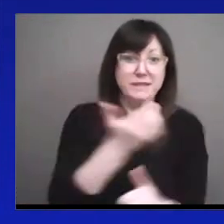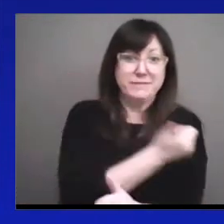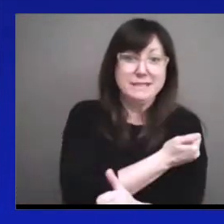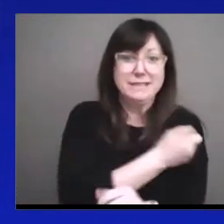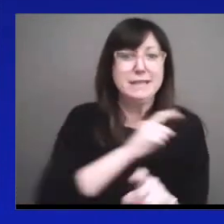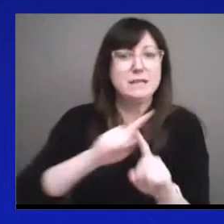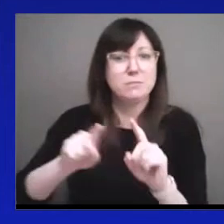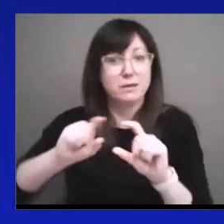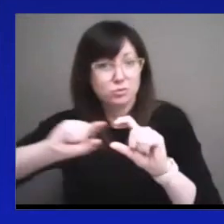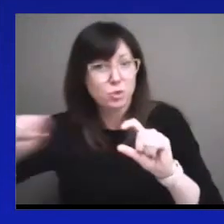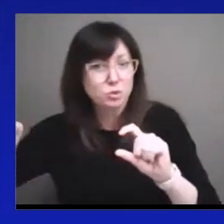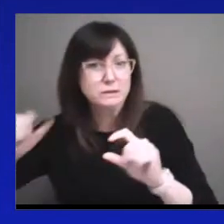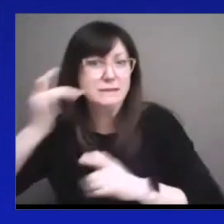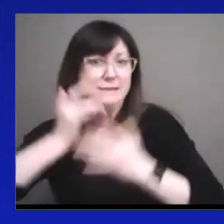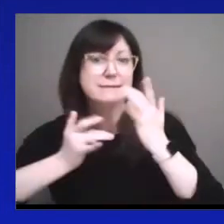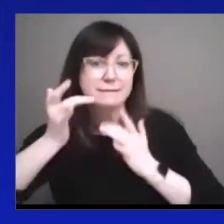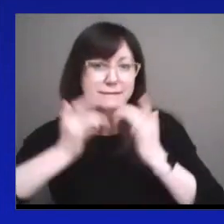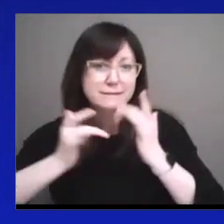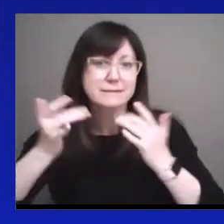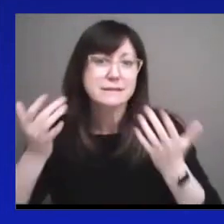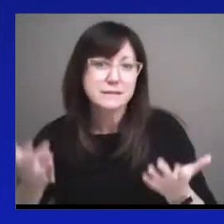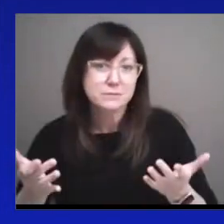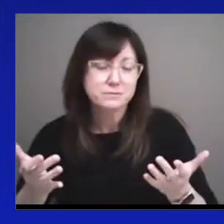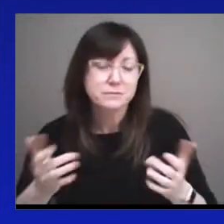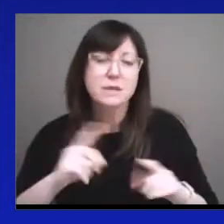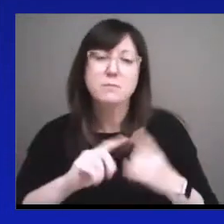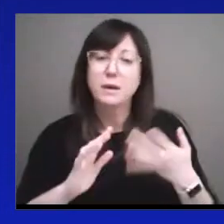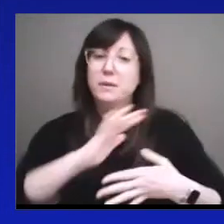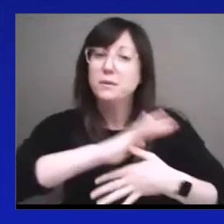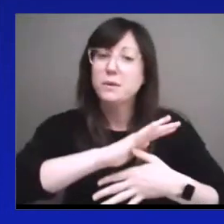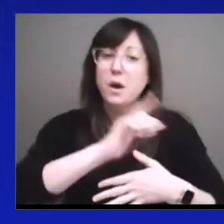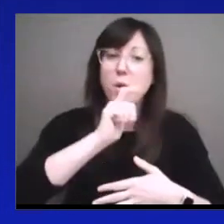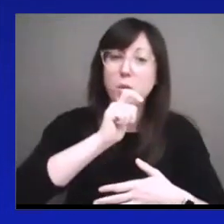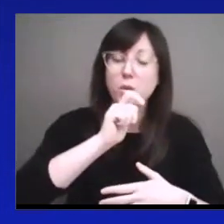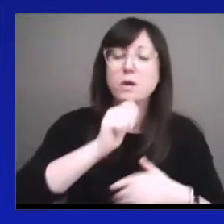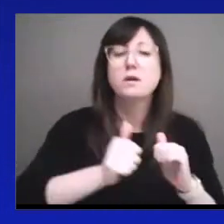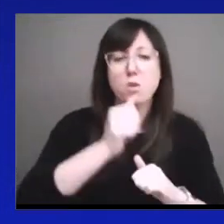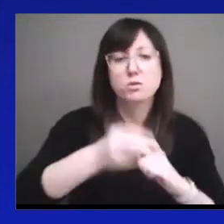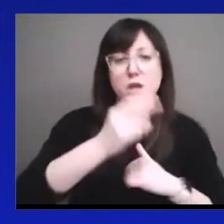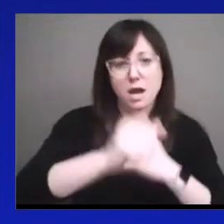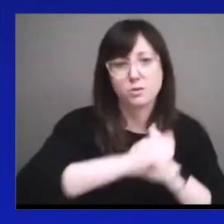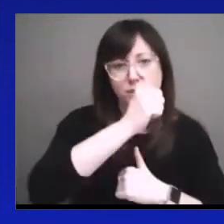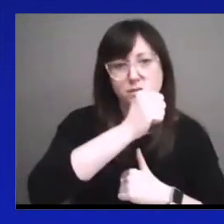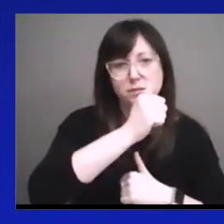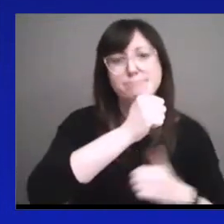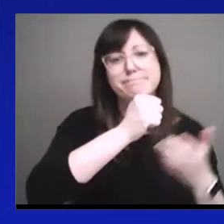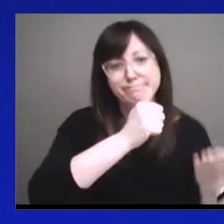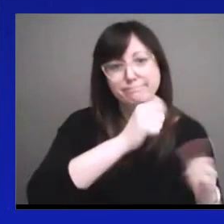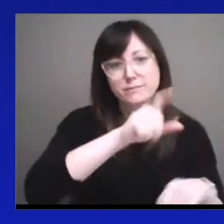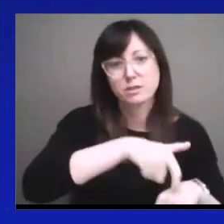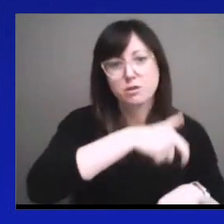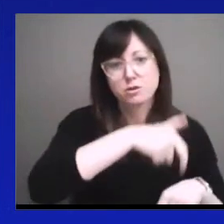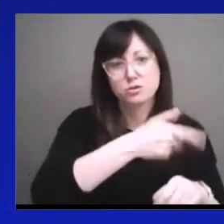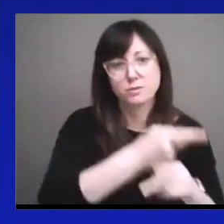prioritize the most vulnerable, which are the residents of long-term care facilities.